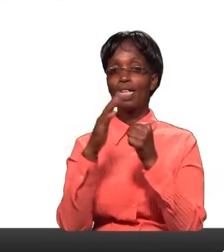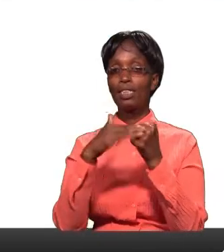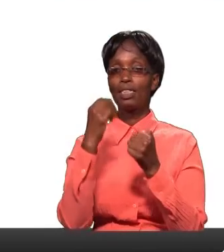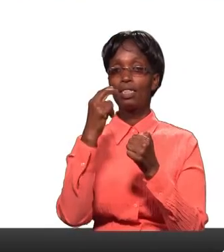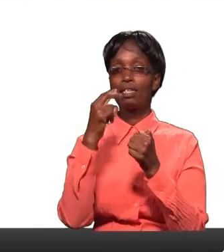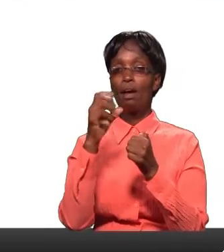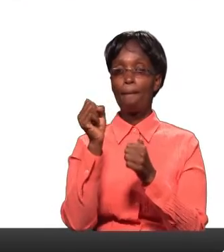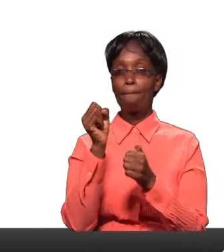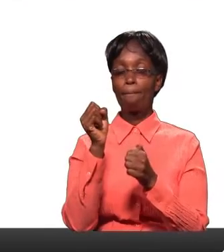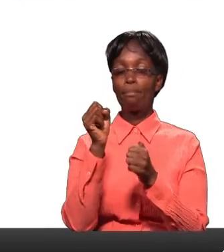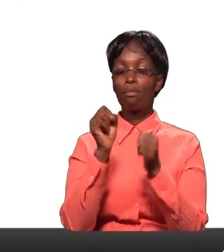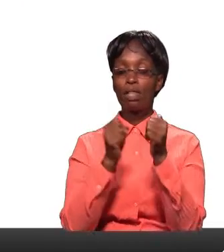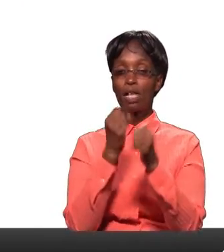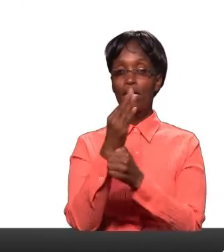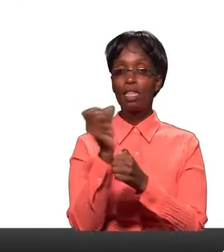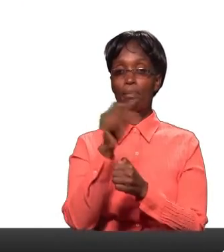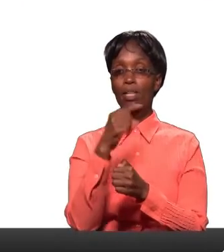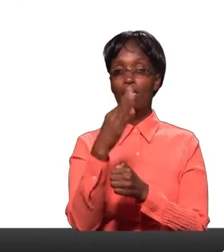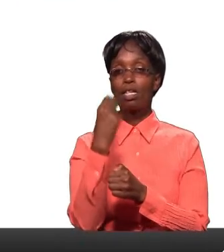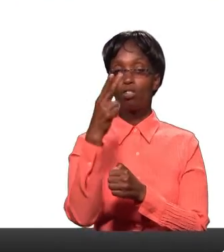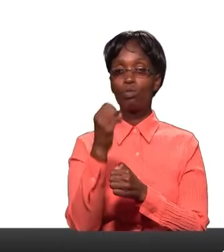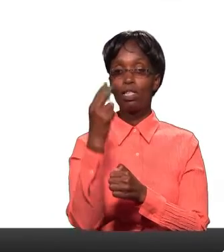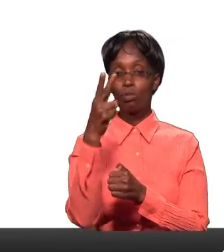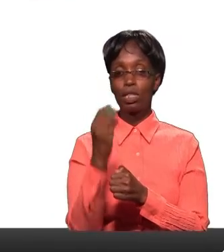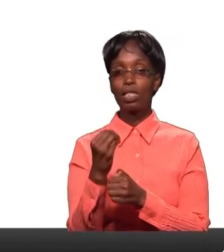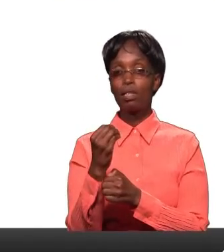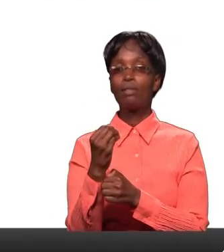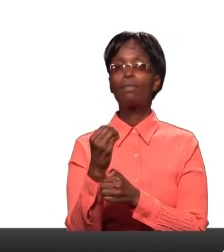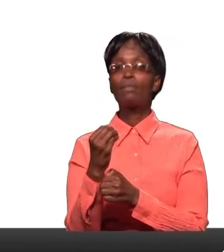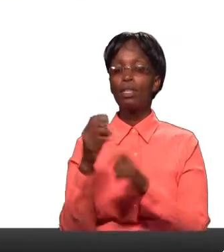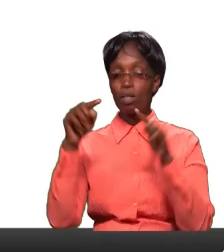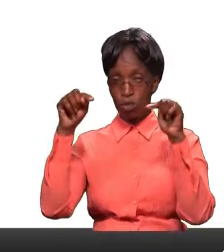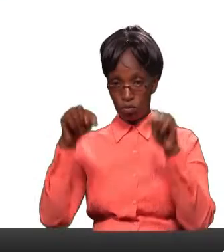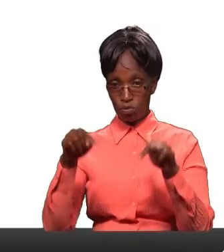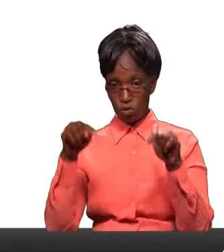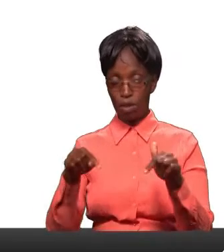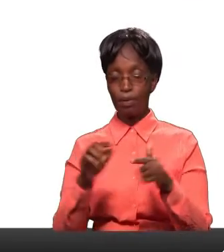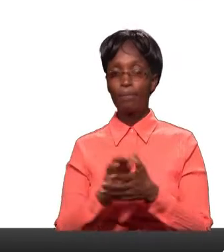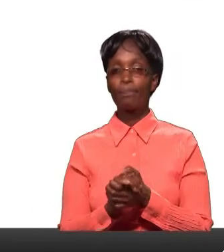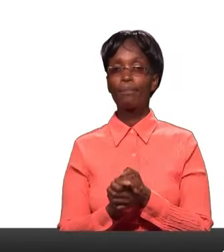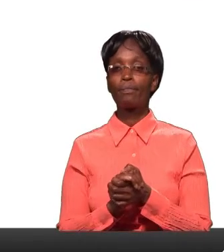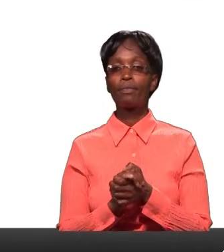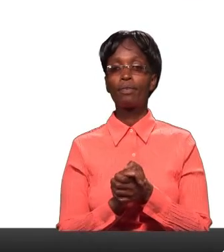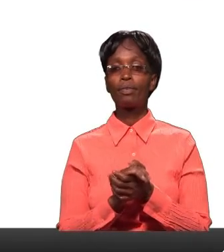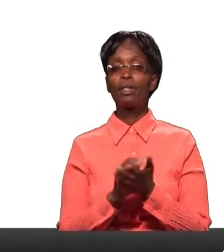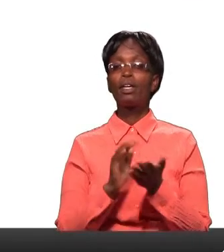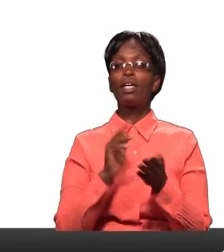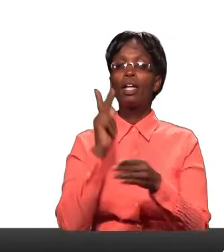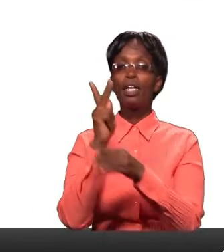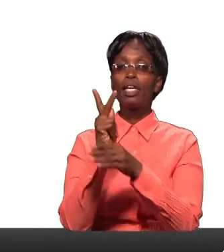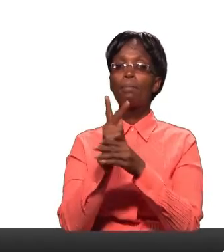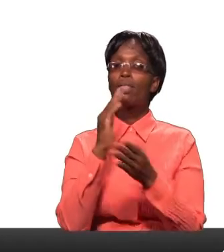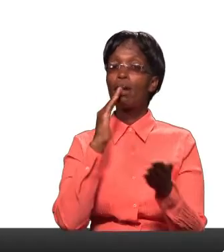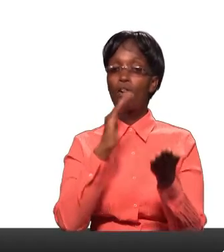2020. Ni katika hotuba ya Rais Uhuru Kenyatta katika ikulu ya Nairobi. Today, in keeping